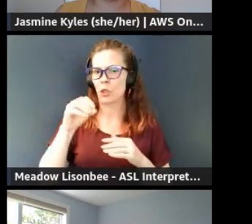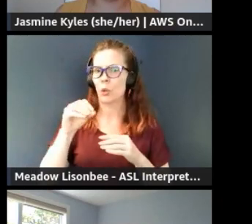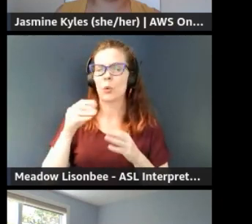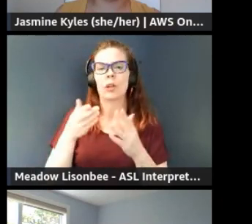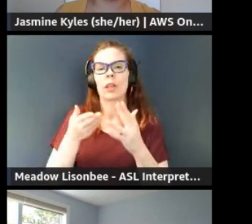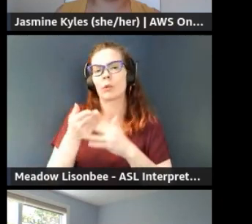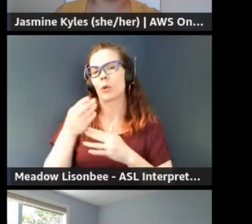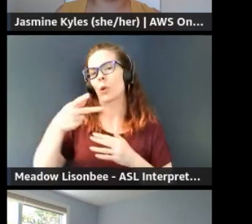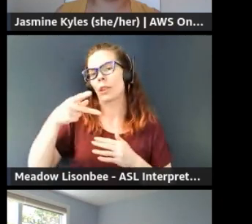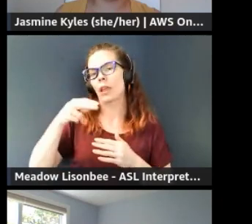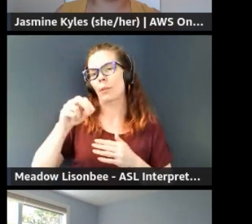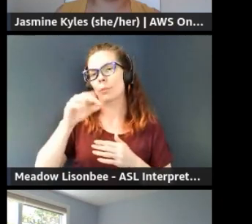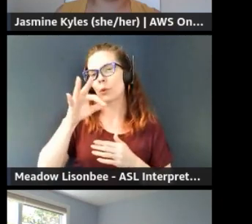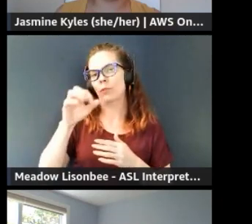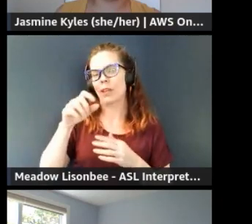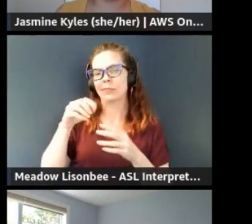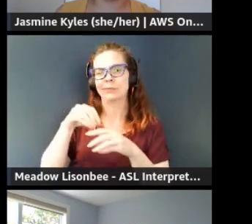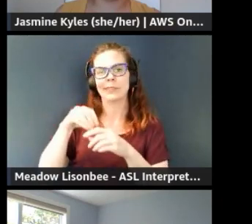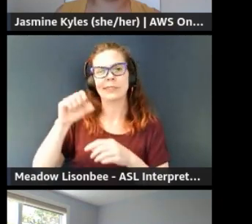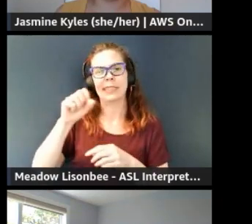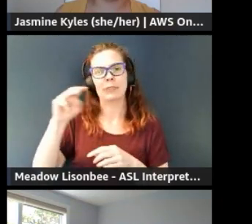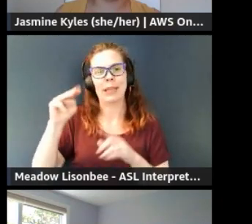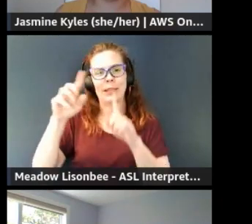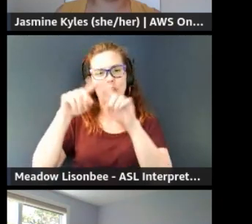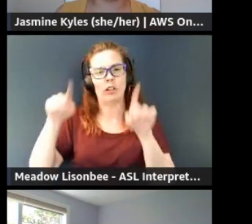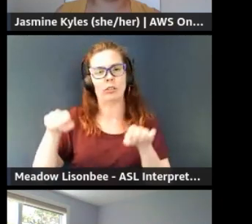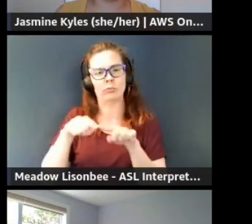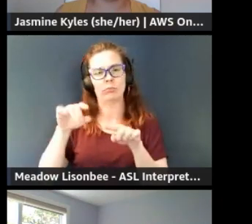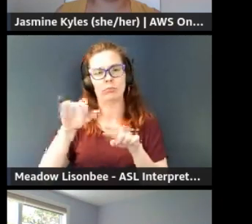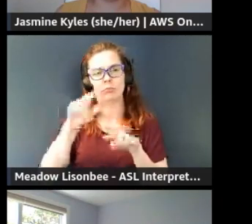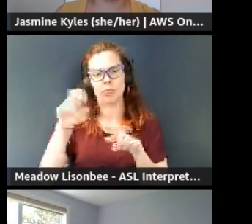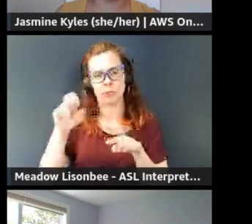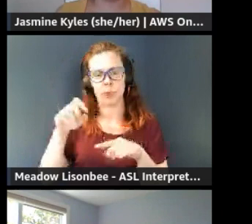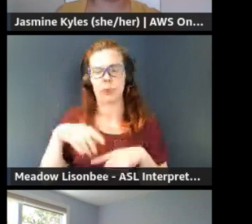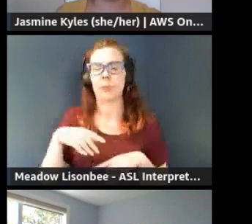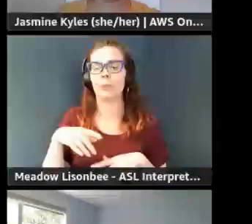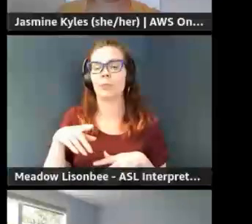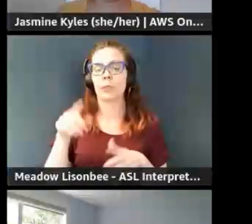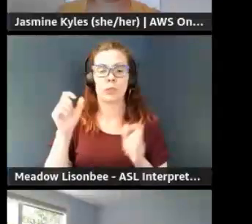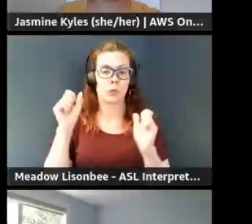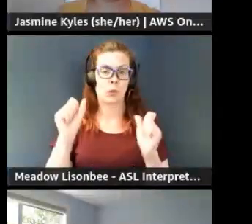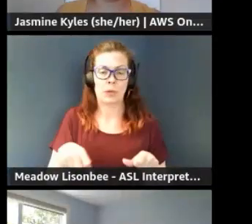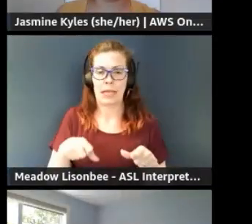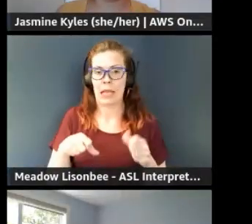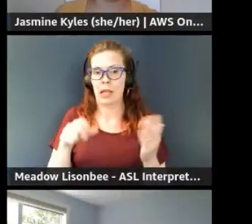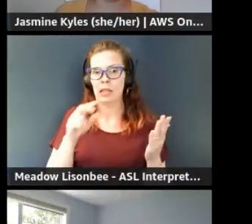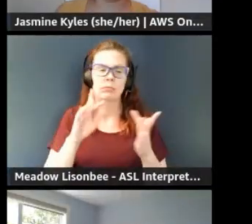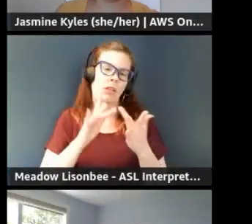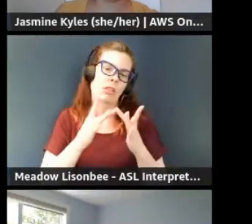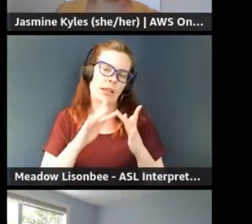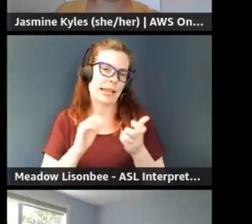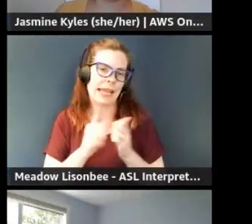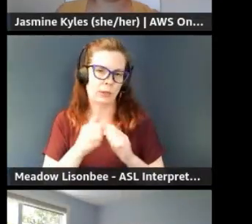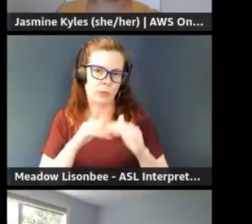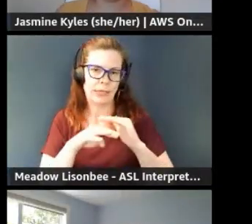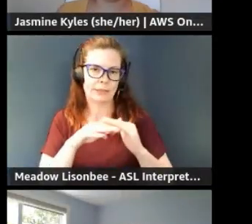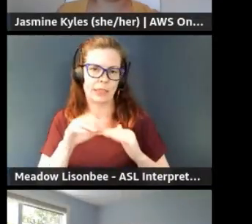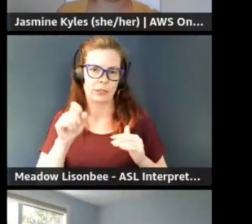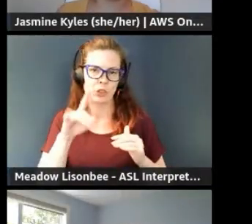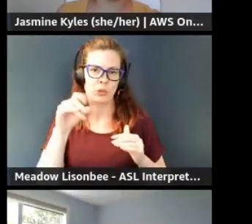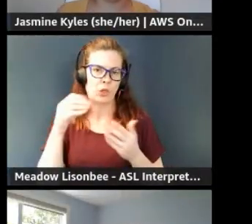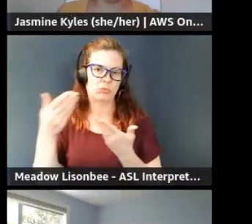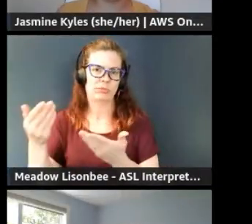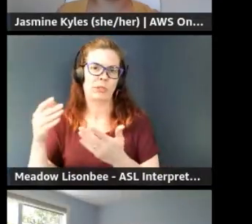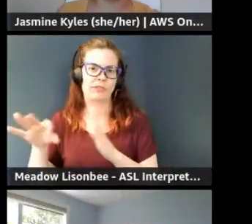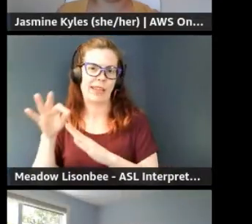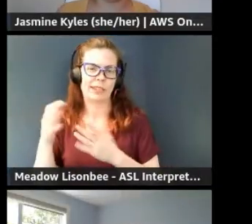in SageMaker Console. You can look online how to access Studio. Yeah. I want to get